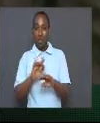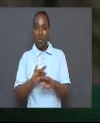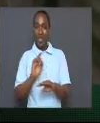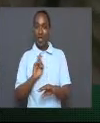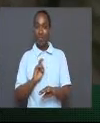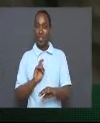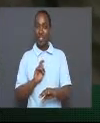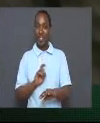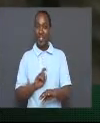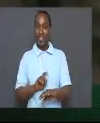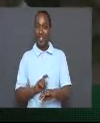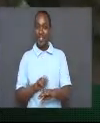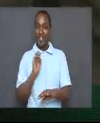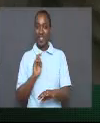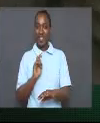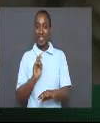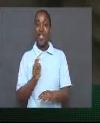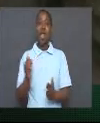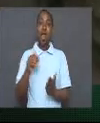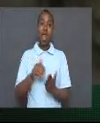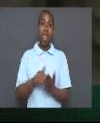after using the toilet.